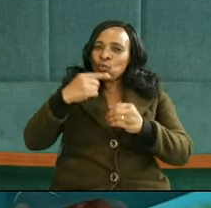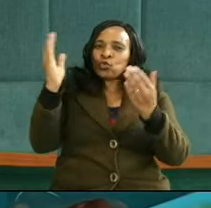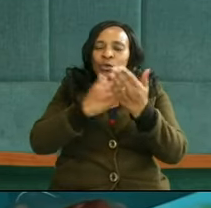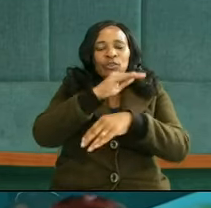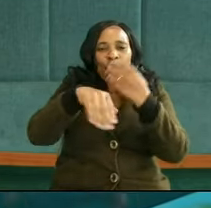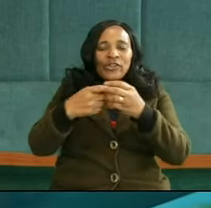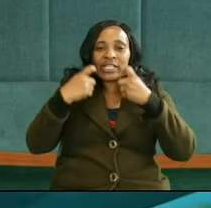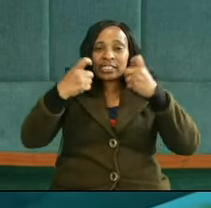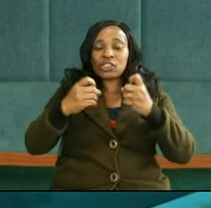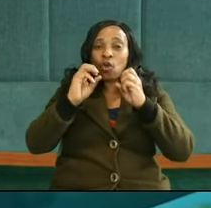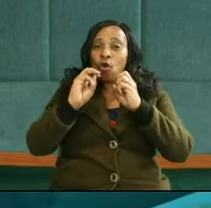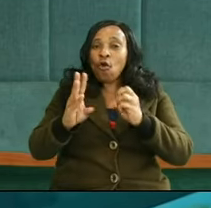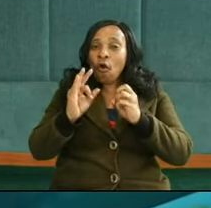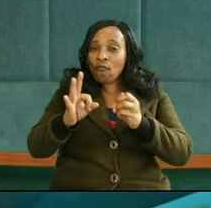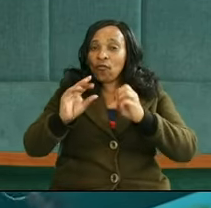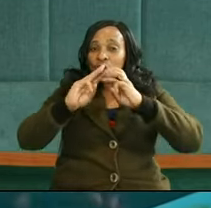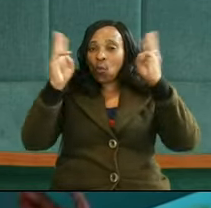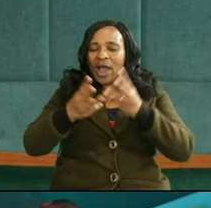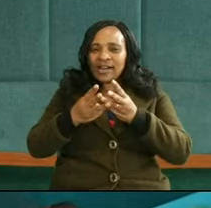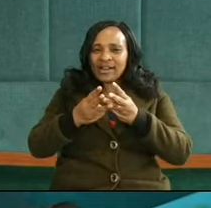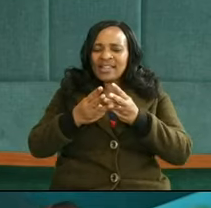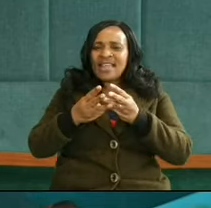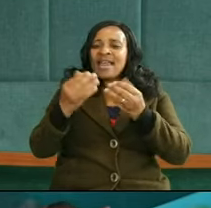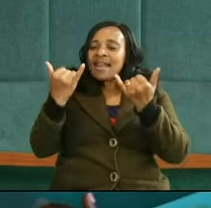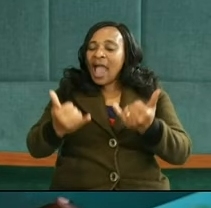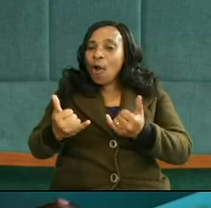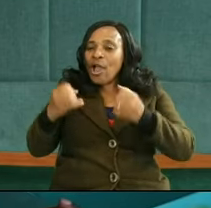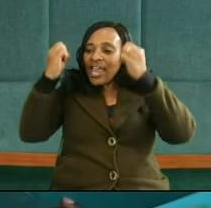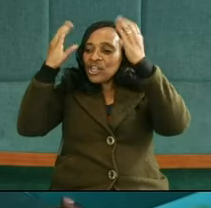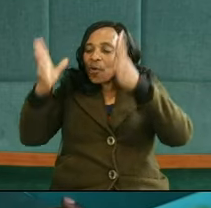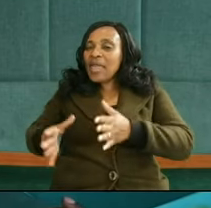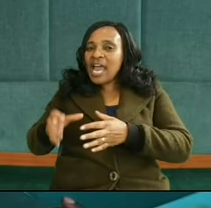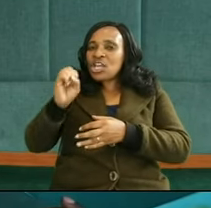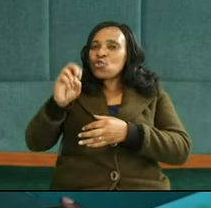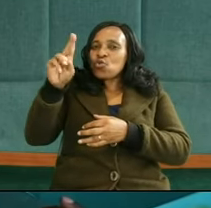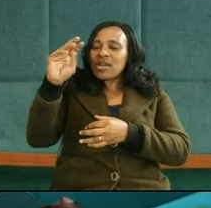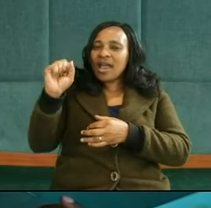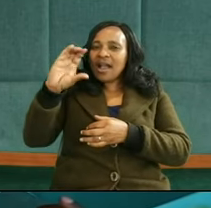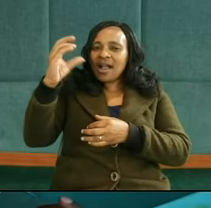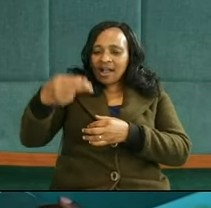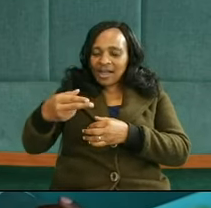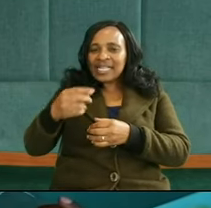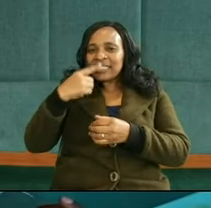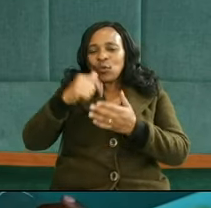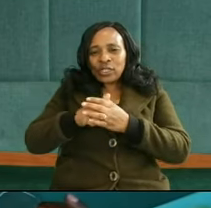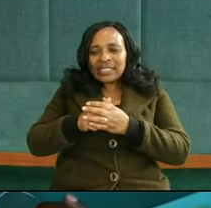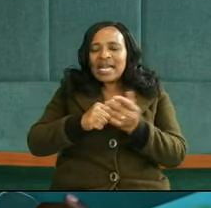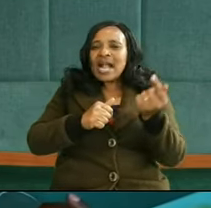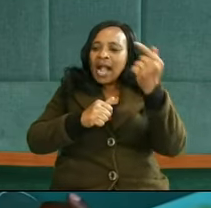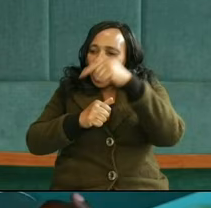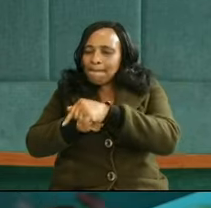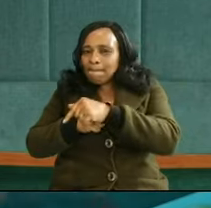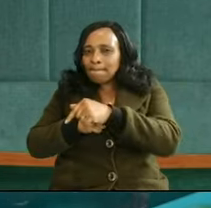of the world. And the Ethiopian eunuch said, probably Philip had told him that Jesus had told them,